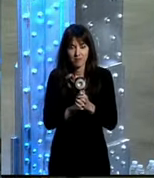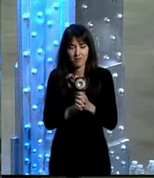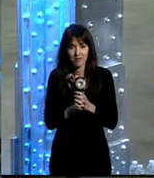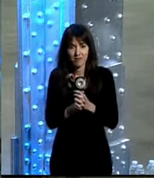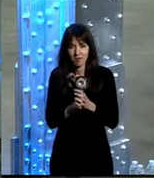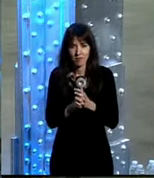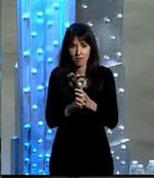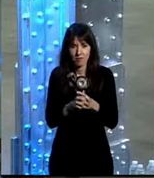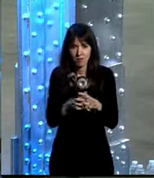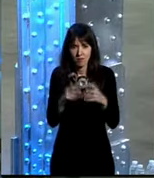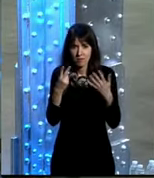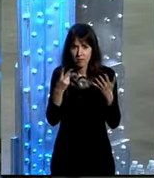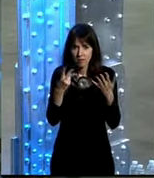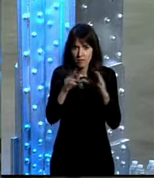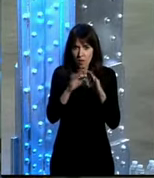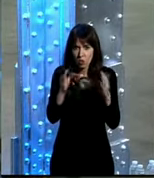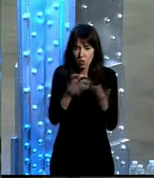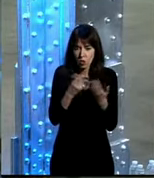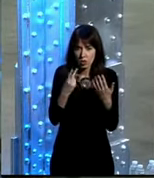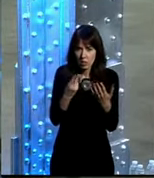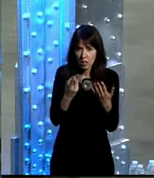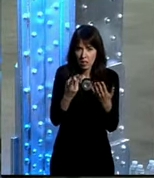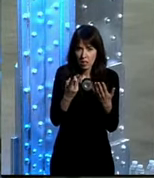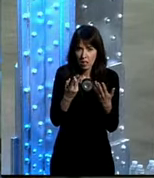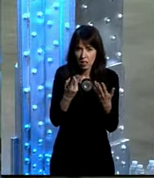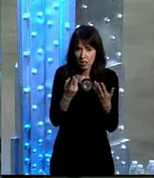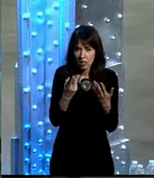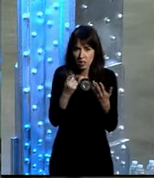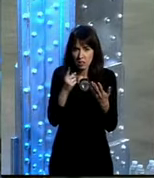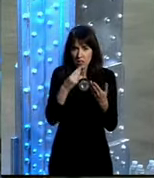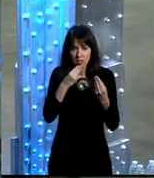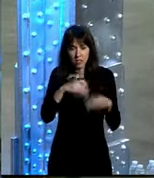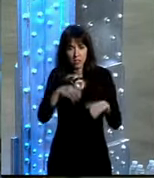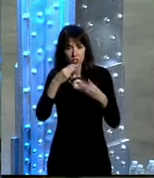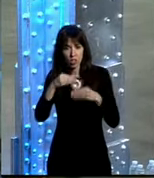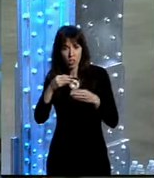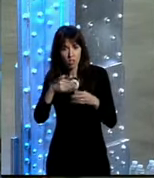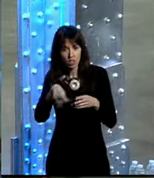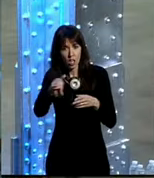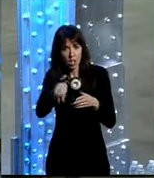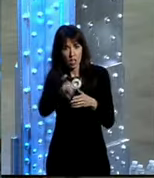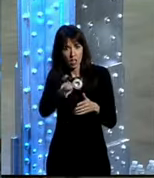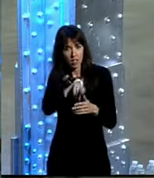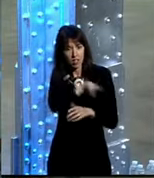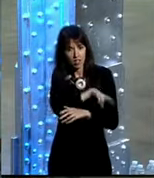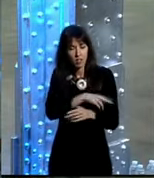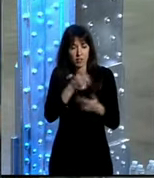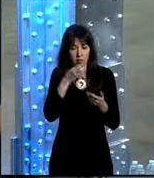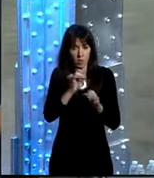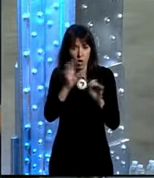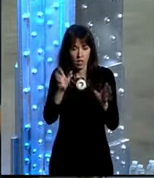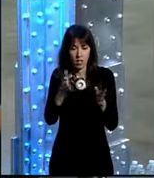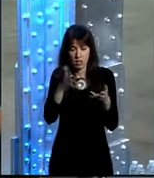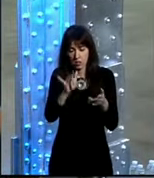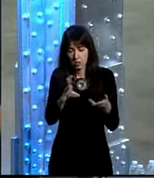world, and there are just the stories getting retold again and again and again and again, so yes, absolutely. On the other hand, as long